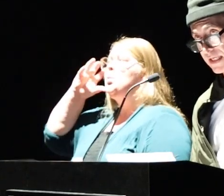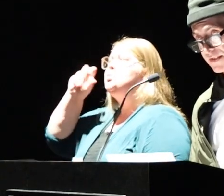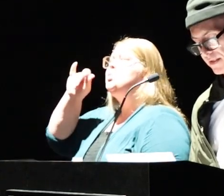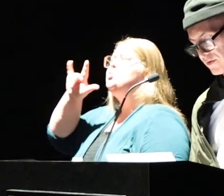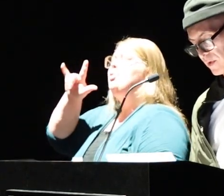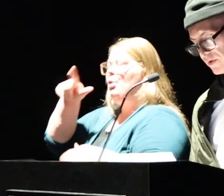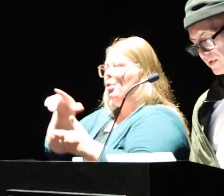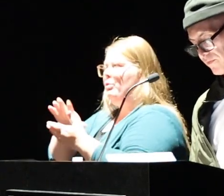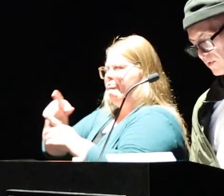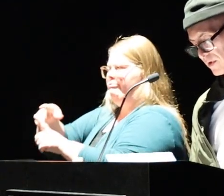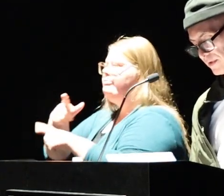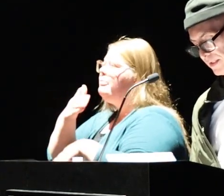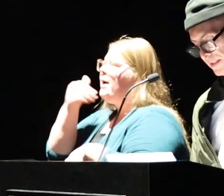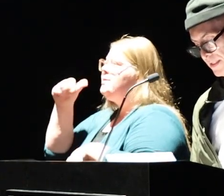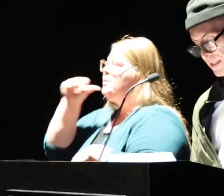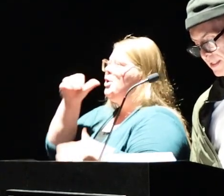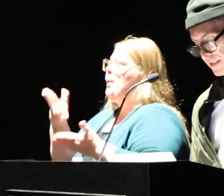United States in 2024.